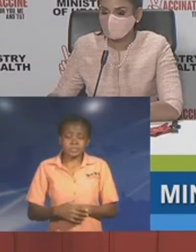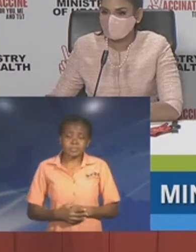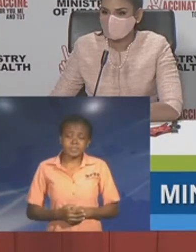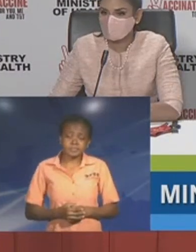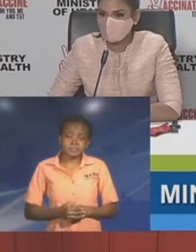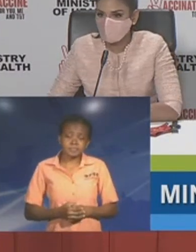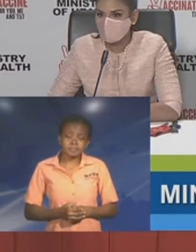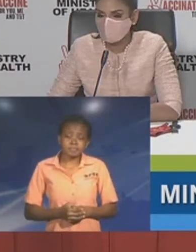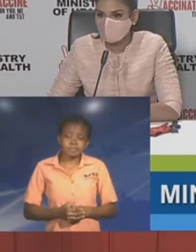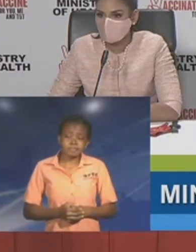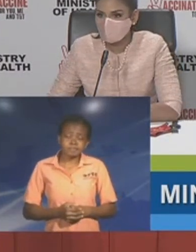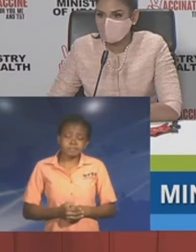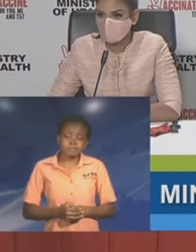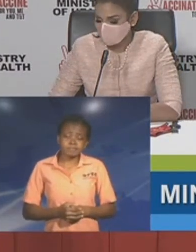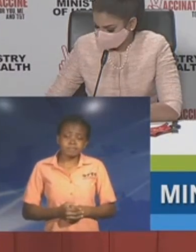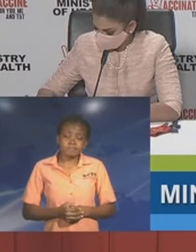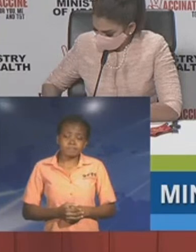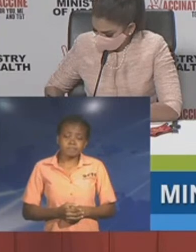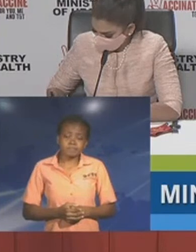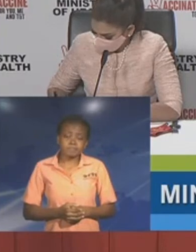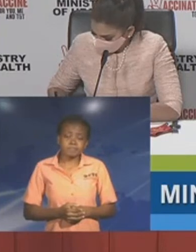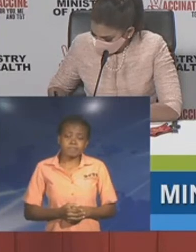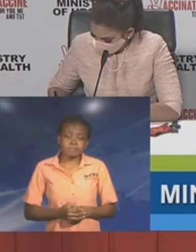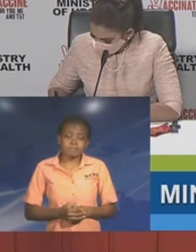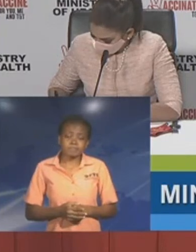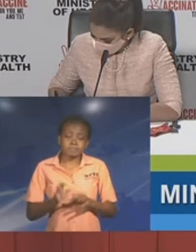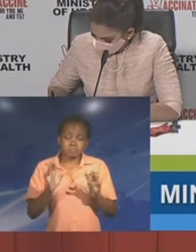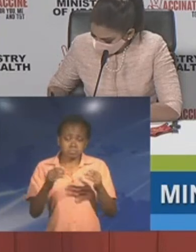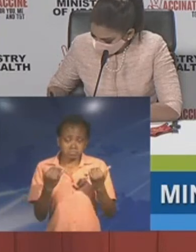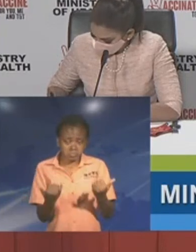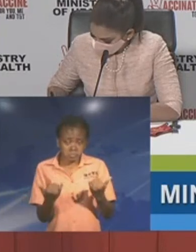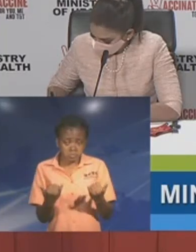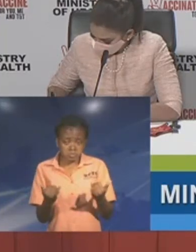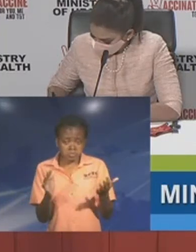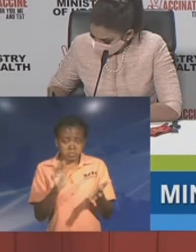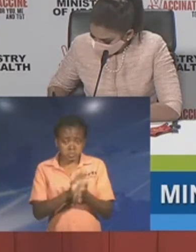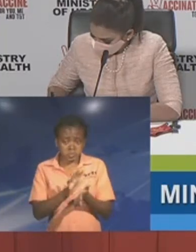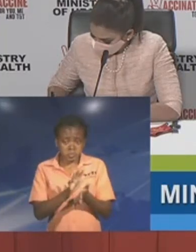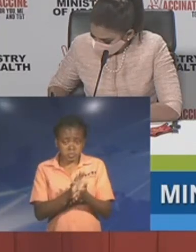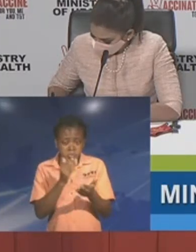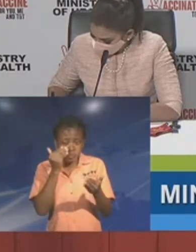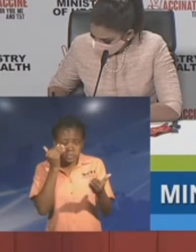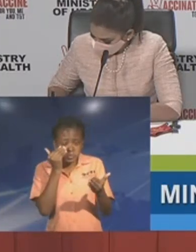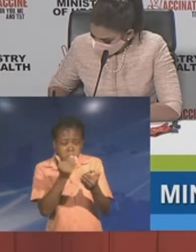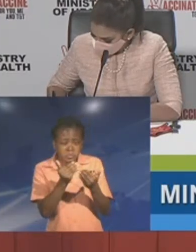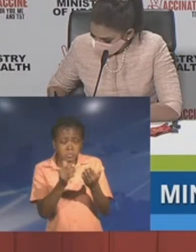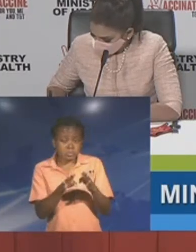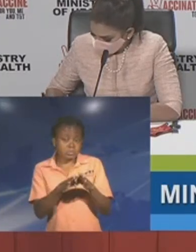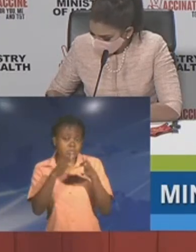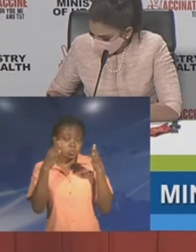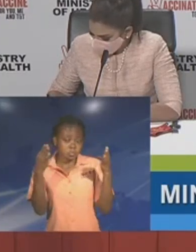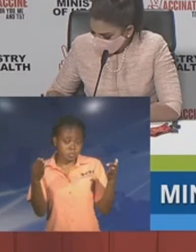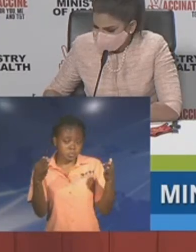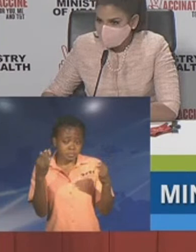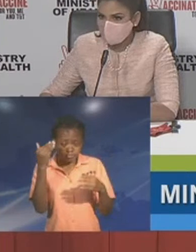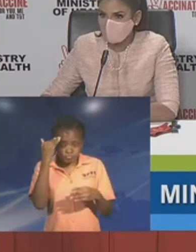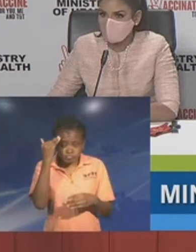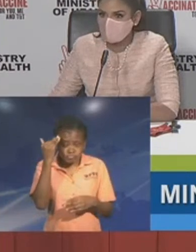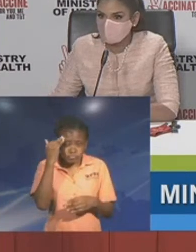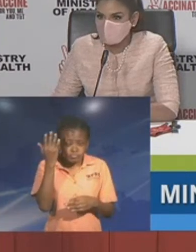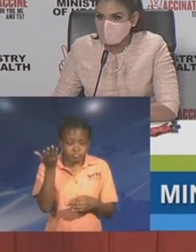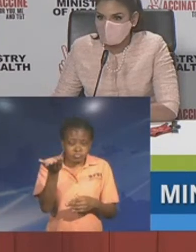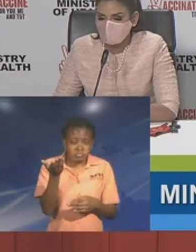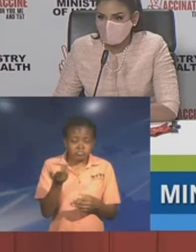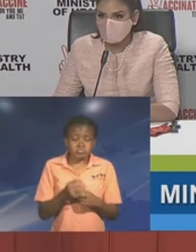Yes. With school nearing its reopening, we know that you would have addressed the issue,